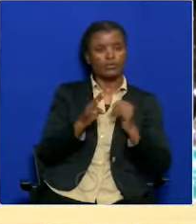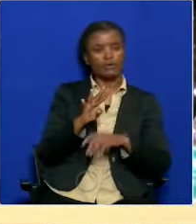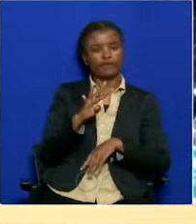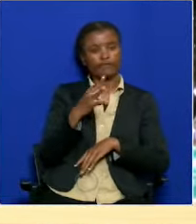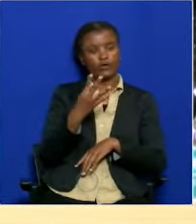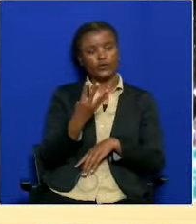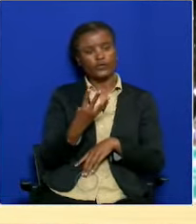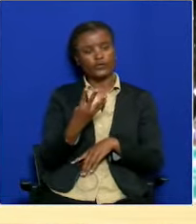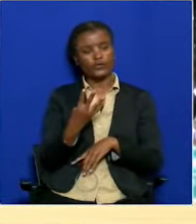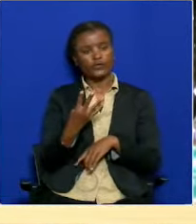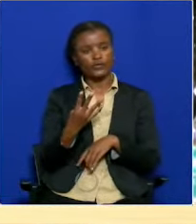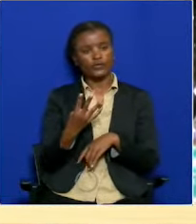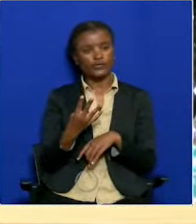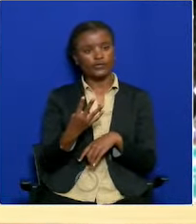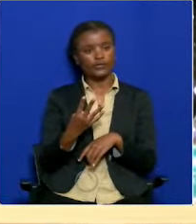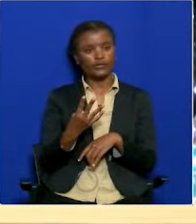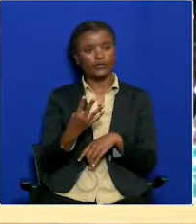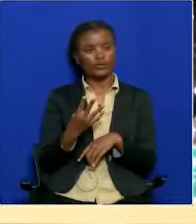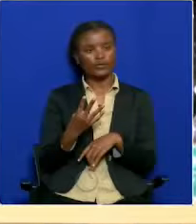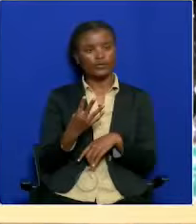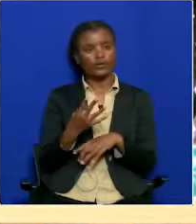or the 24th.